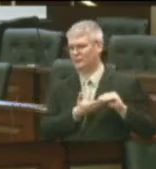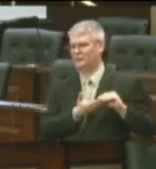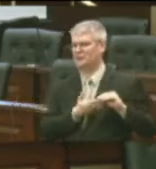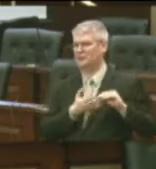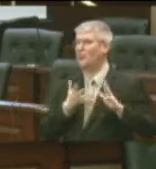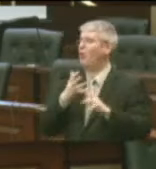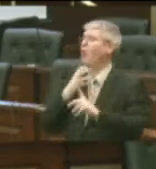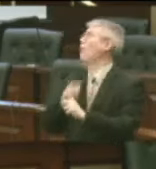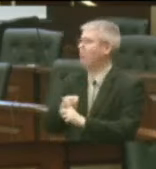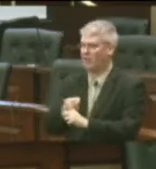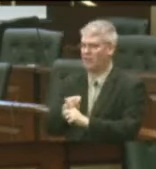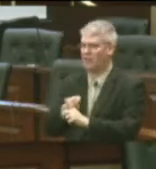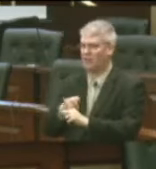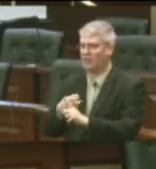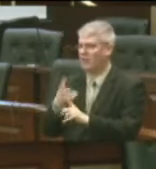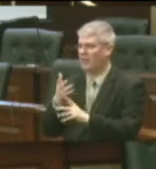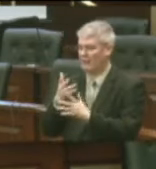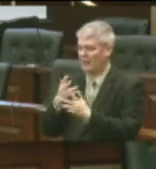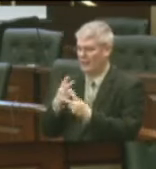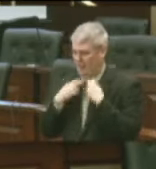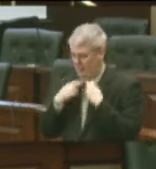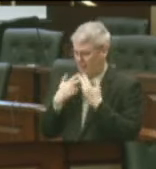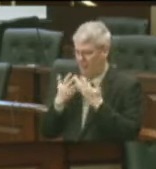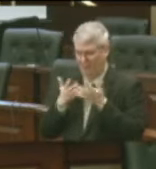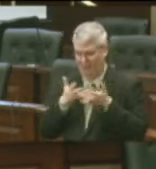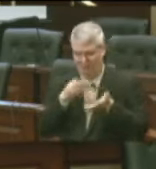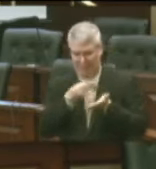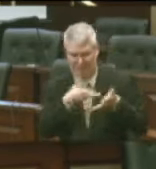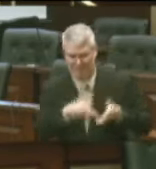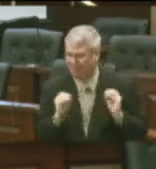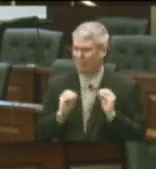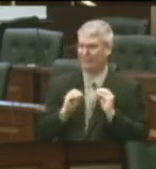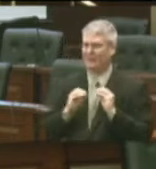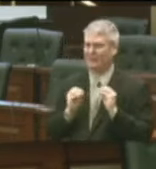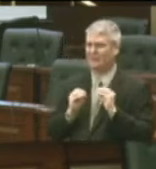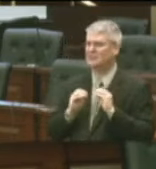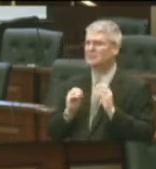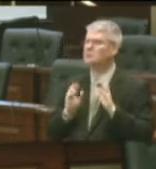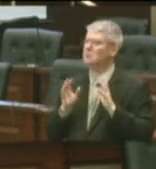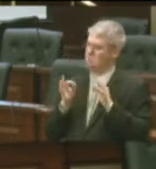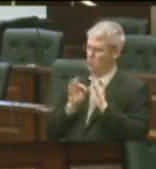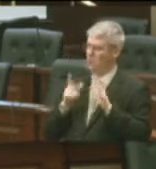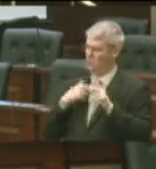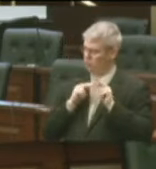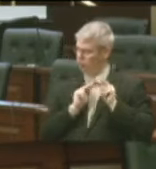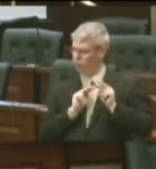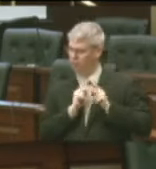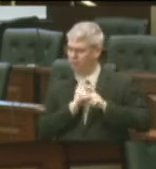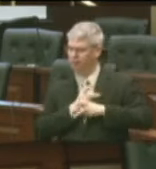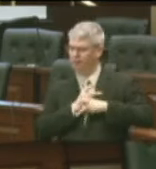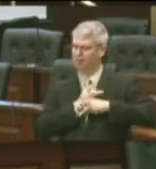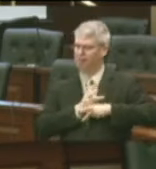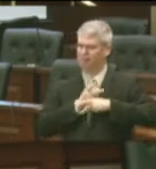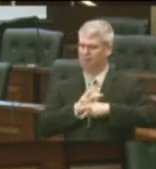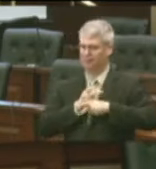CFAC. We finished our rebound committee yesterday. I thank the committee members, because that